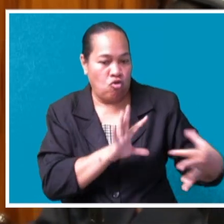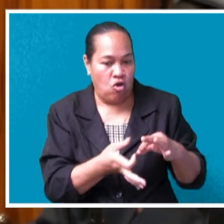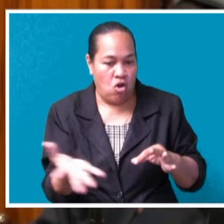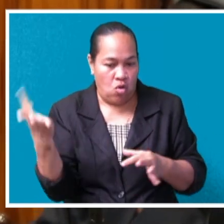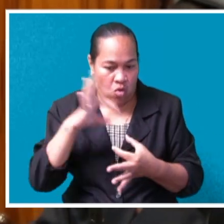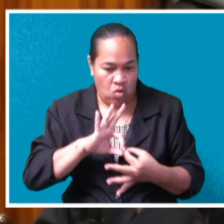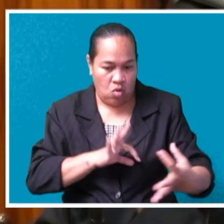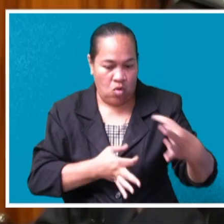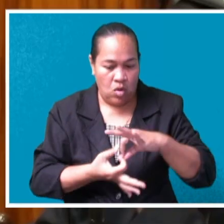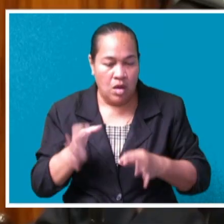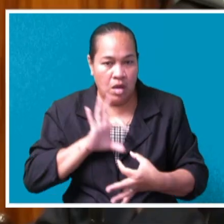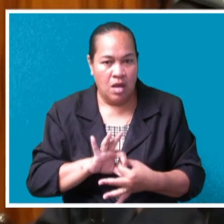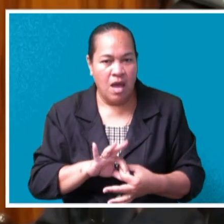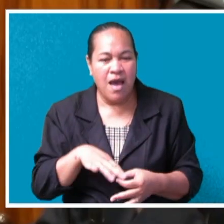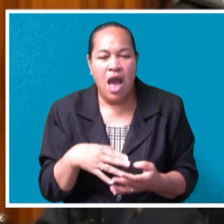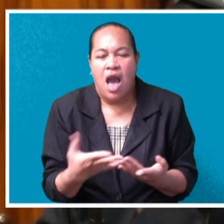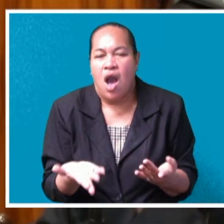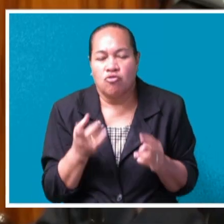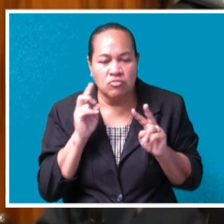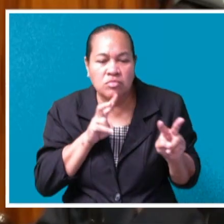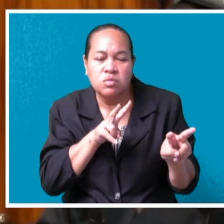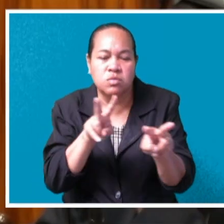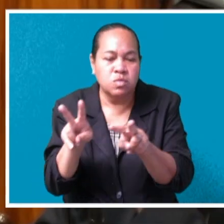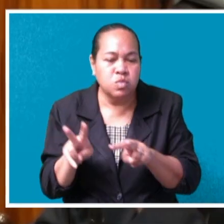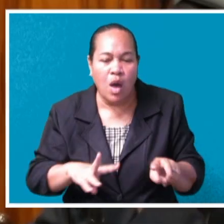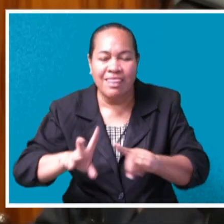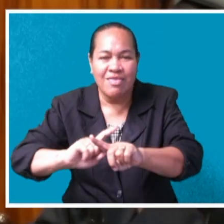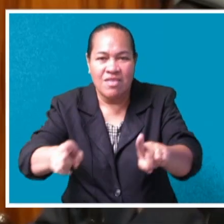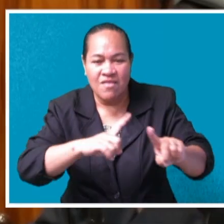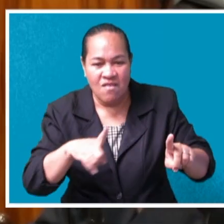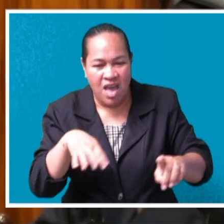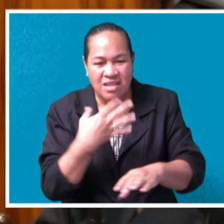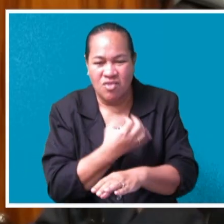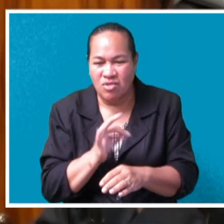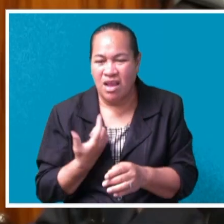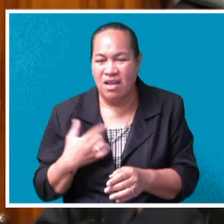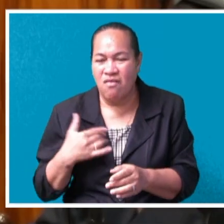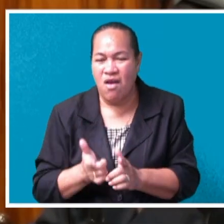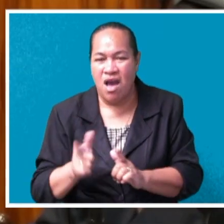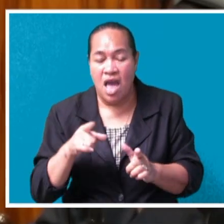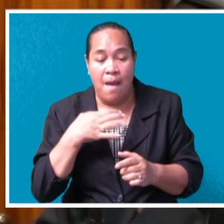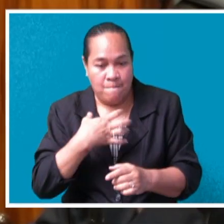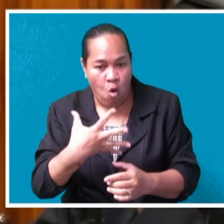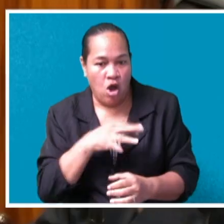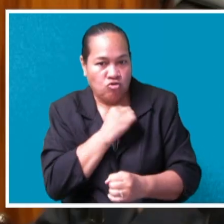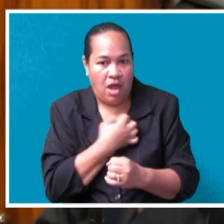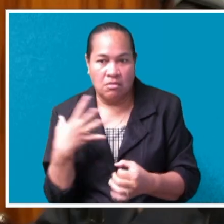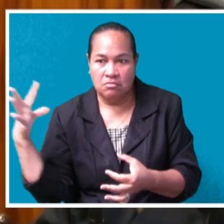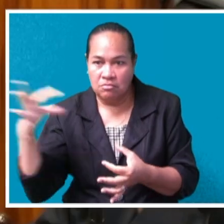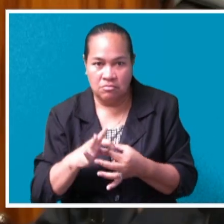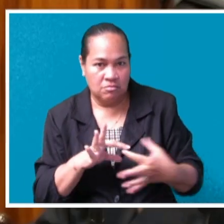the country's maritime security responsibilities and for strengthening cooperation among relevant